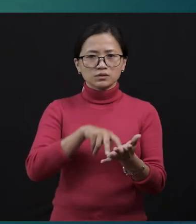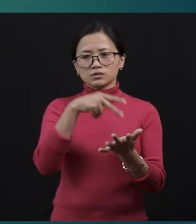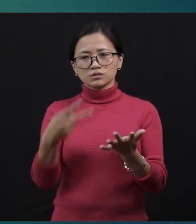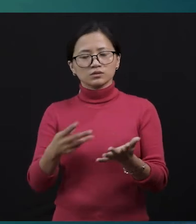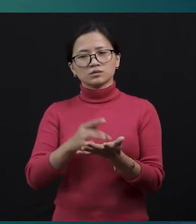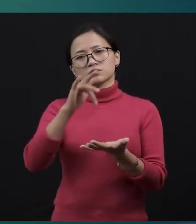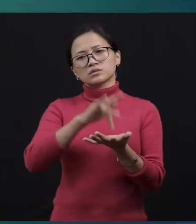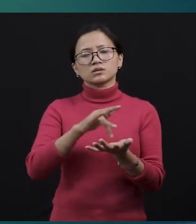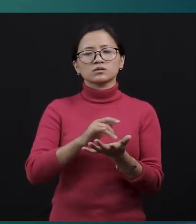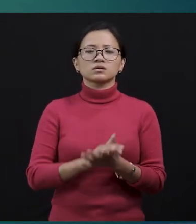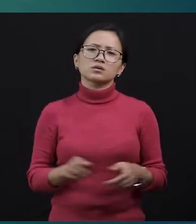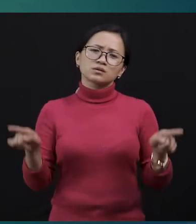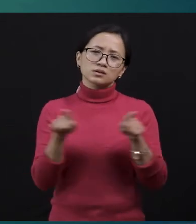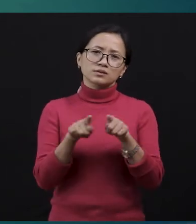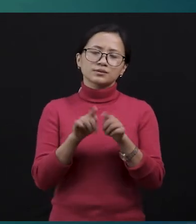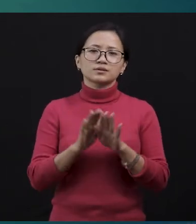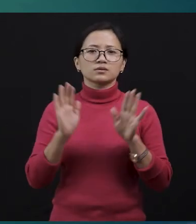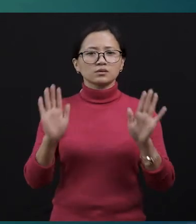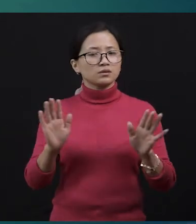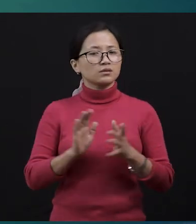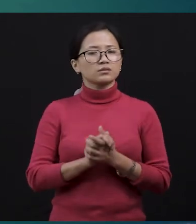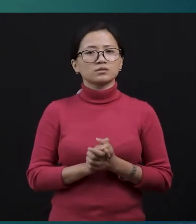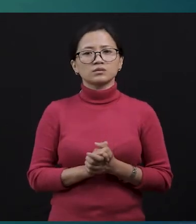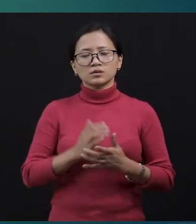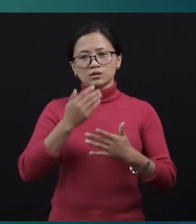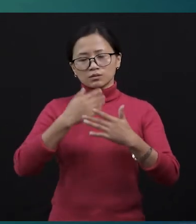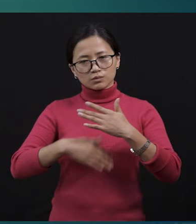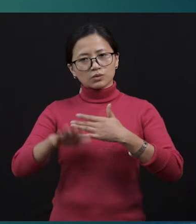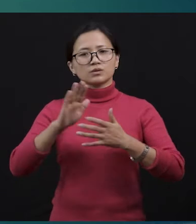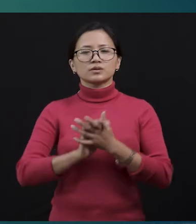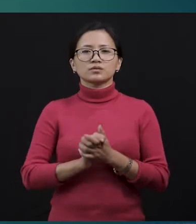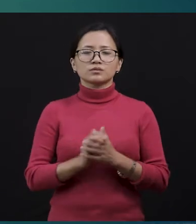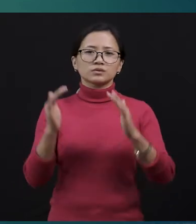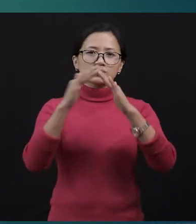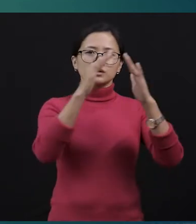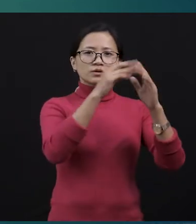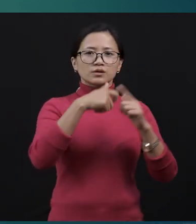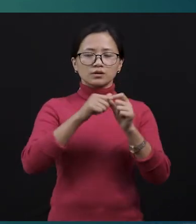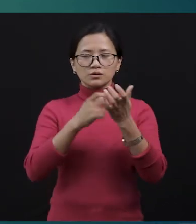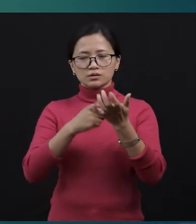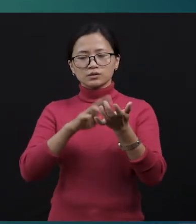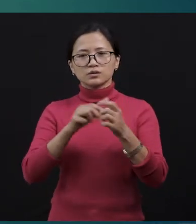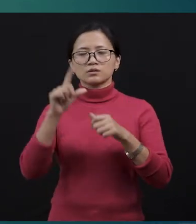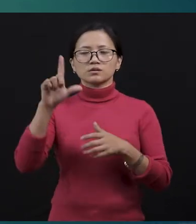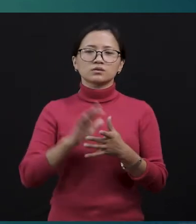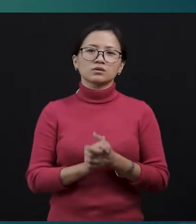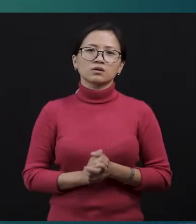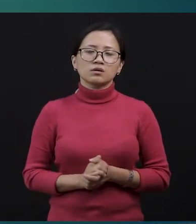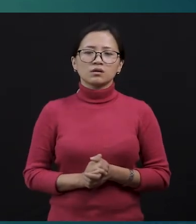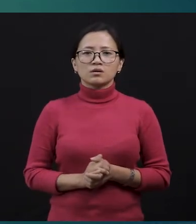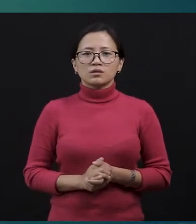happen in your place. And the same thing was happening because she was born and brought up in the town of Karnal. They were